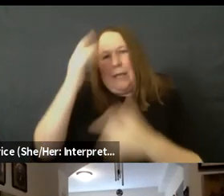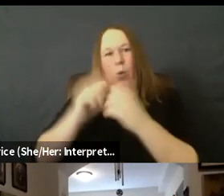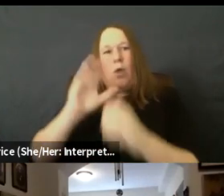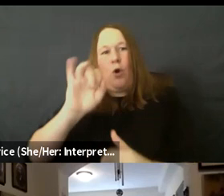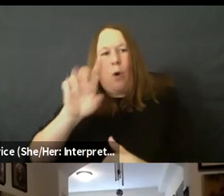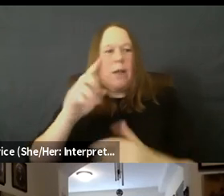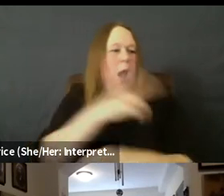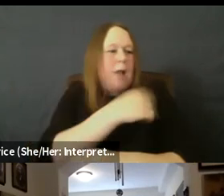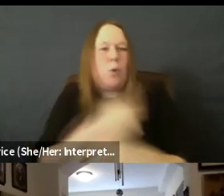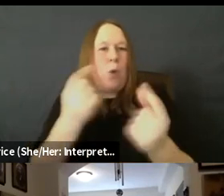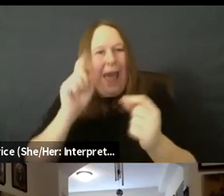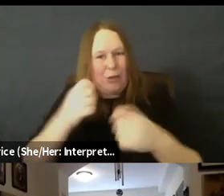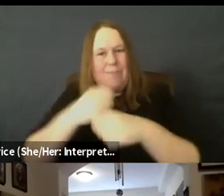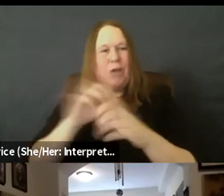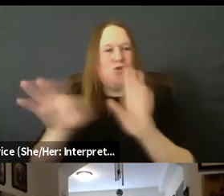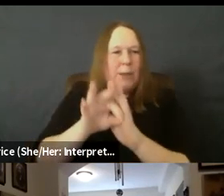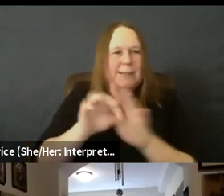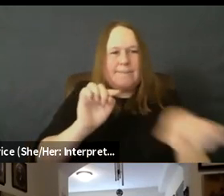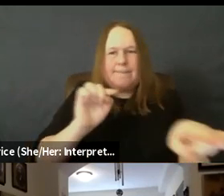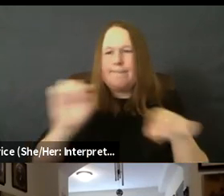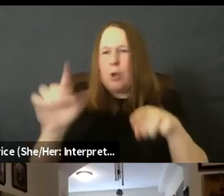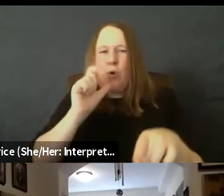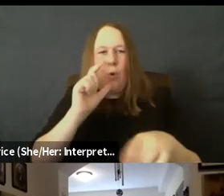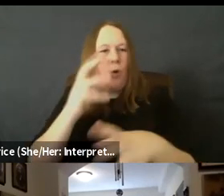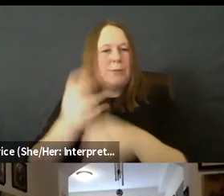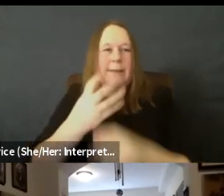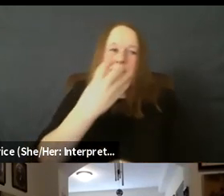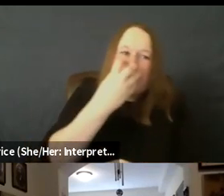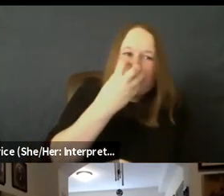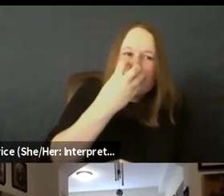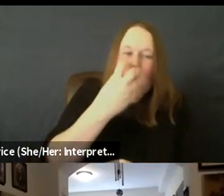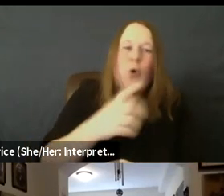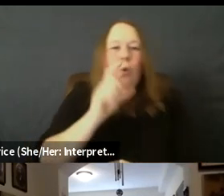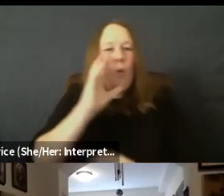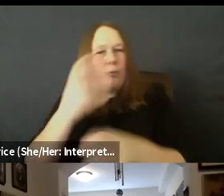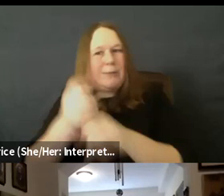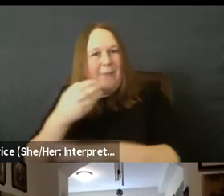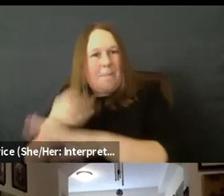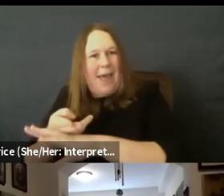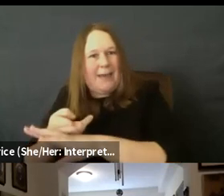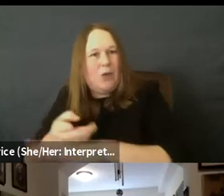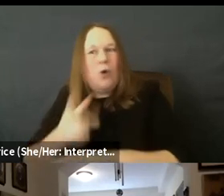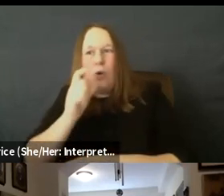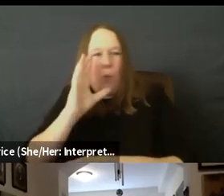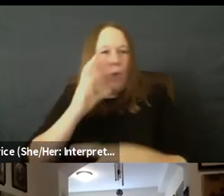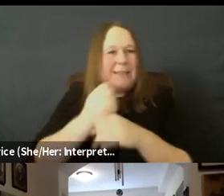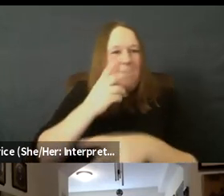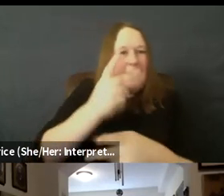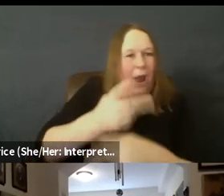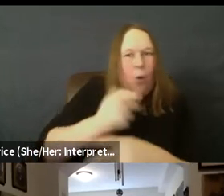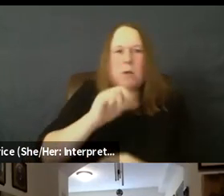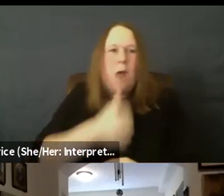the hospital had to make choices about who would receive a ventilator, who would receive a bed, who would receive care, or who would